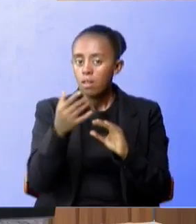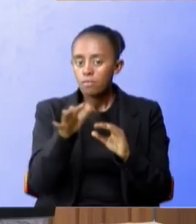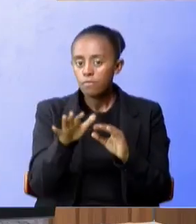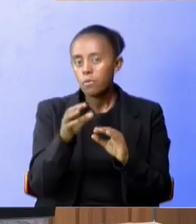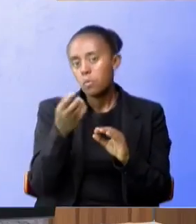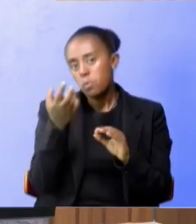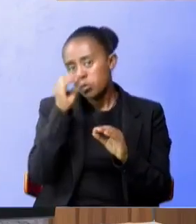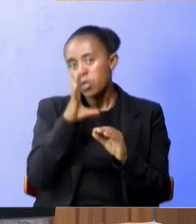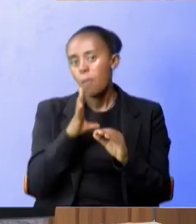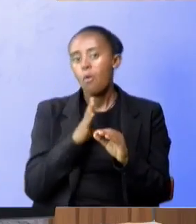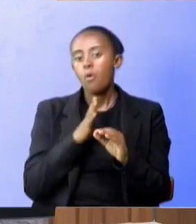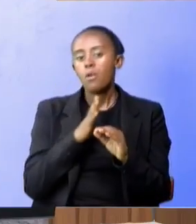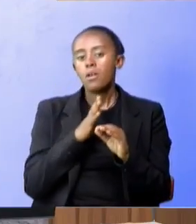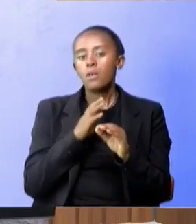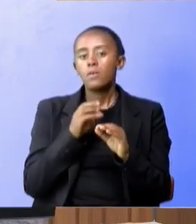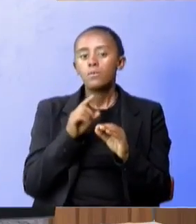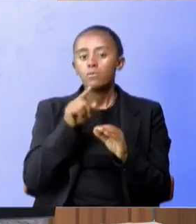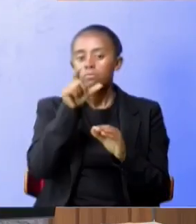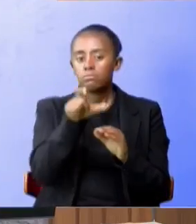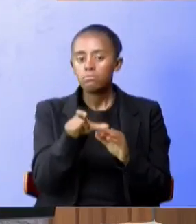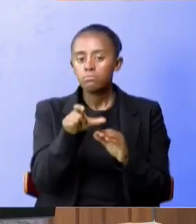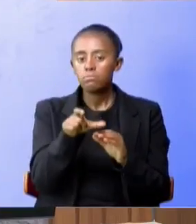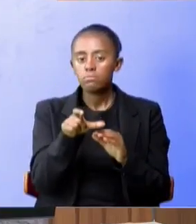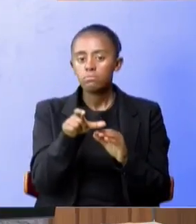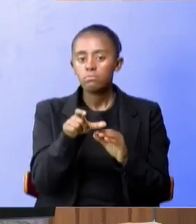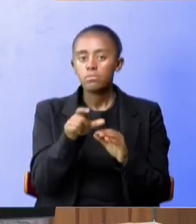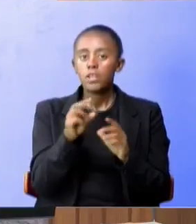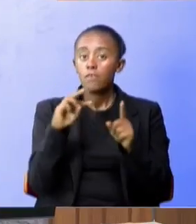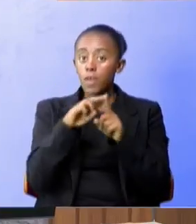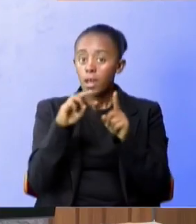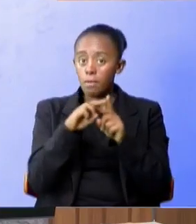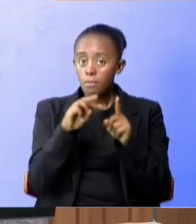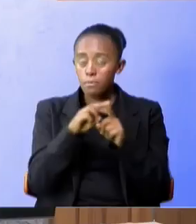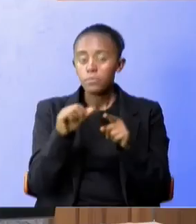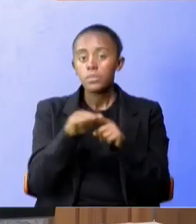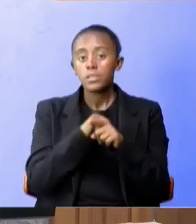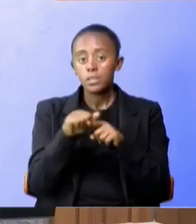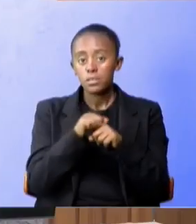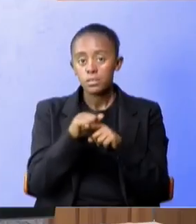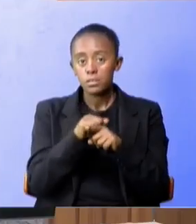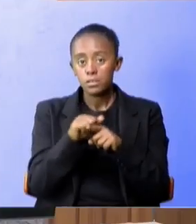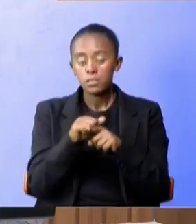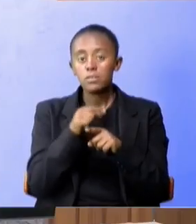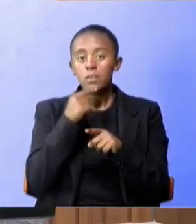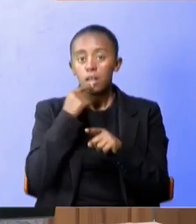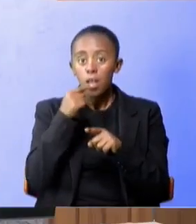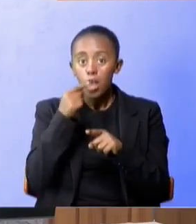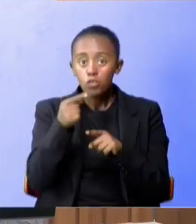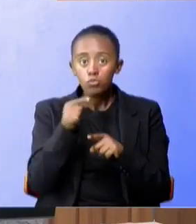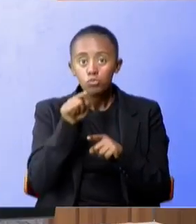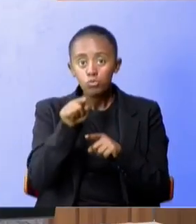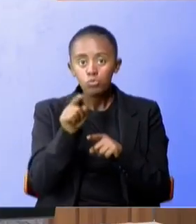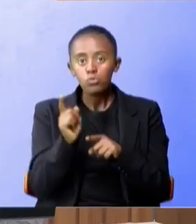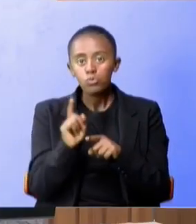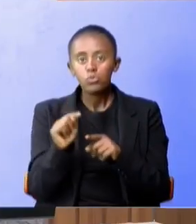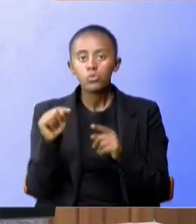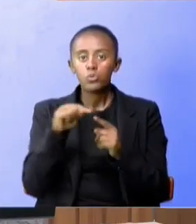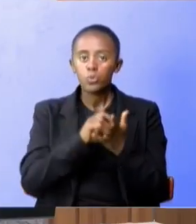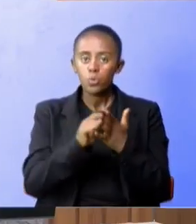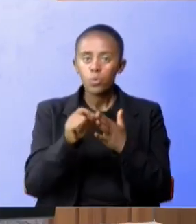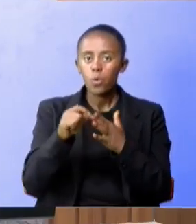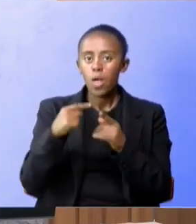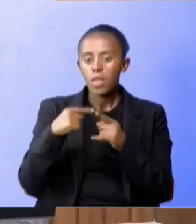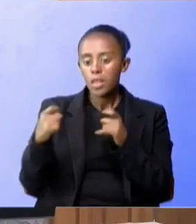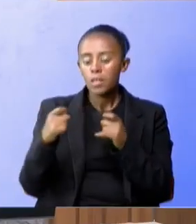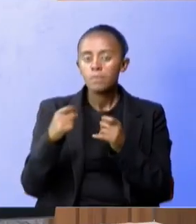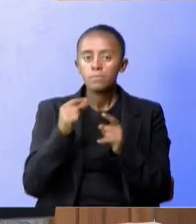or someone who's giving you a vocabulary exercise tells you to write the antonym of